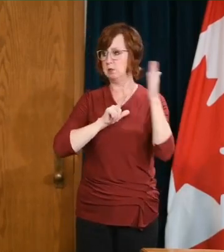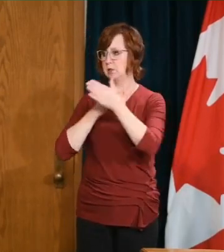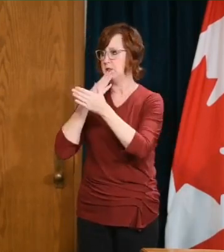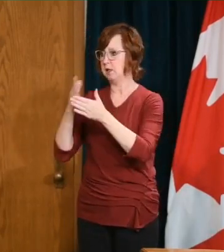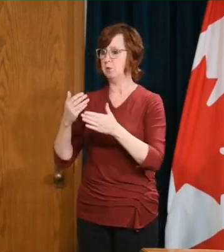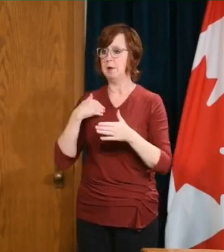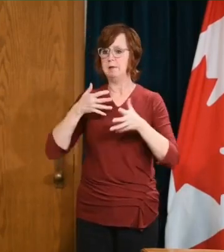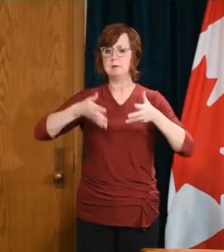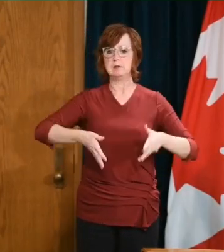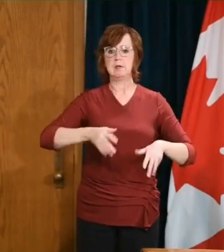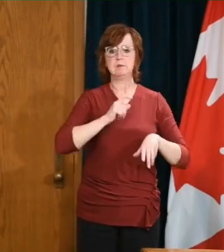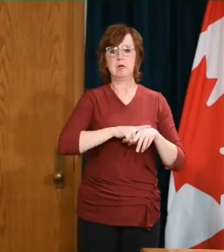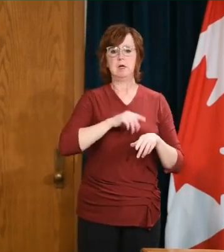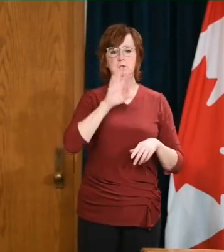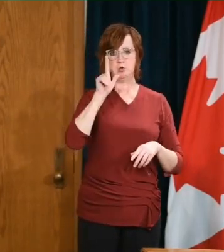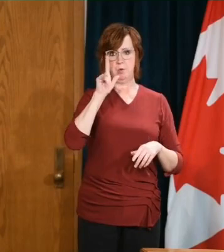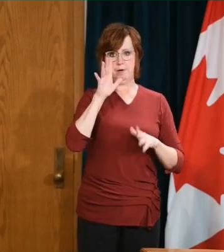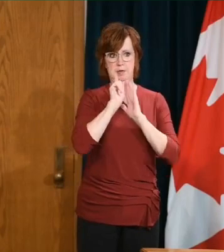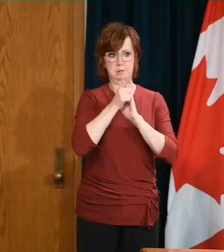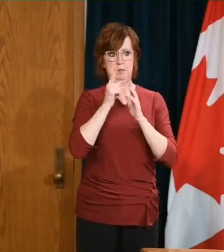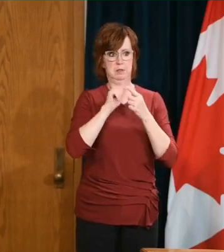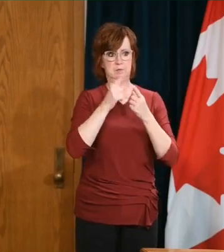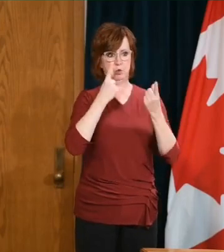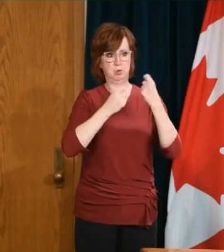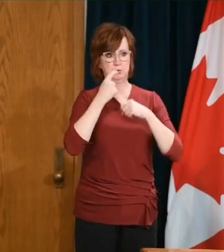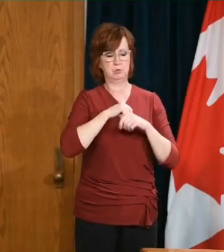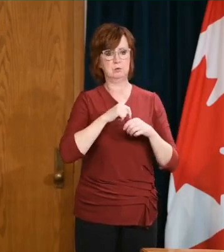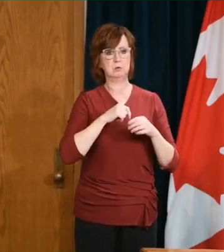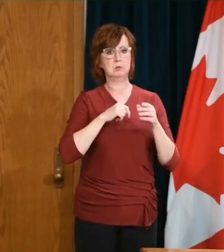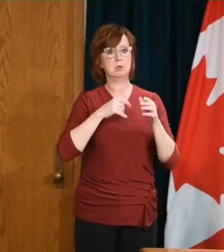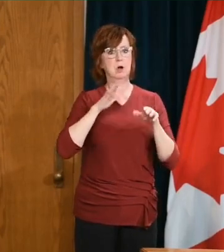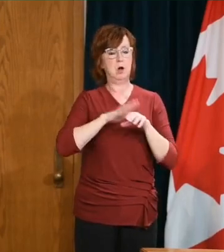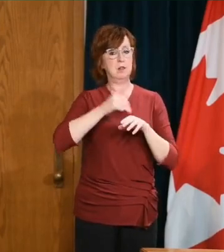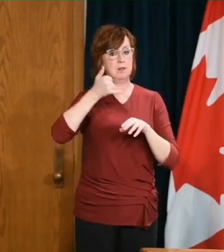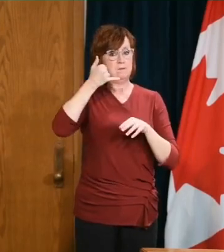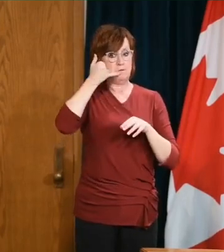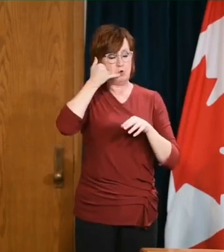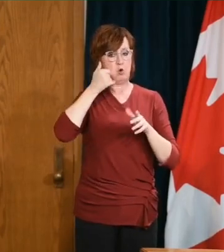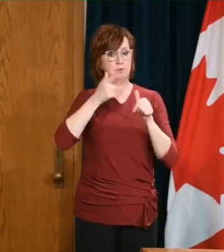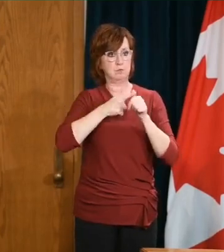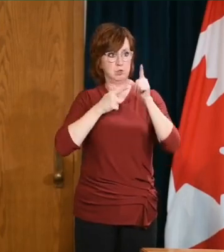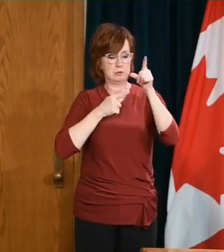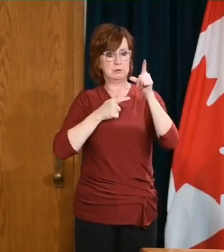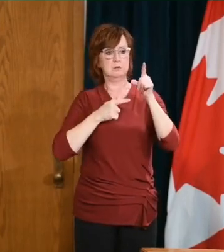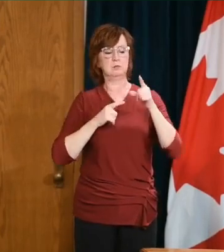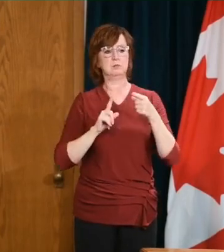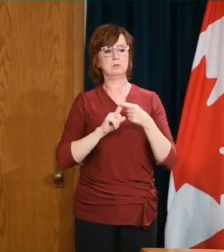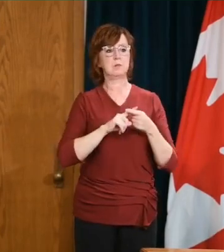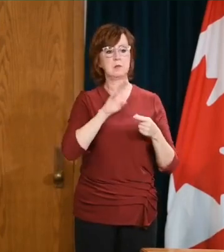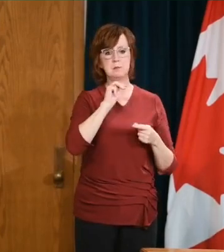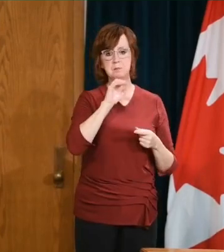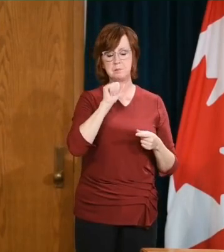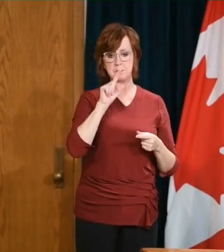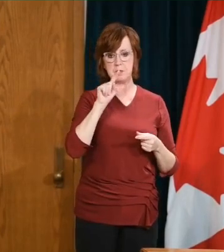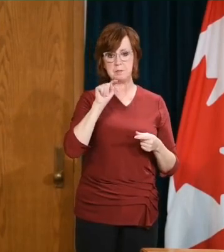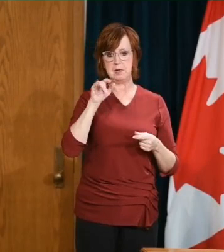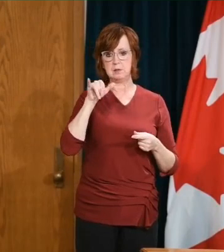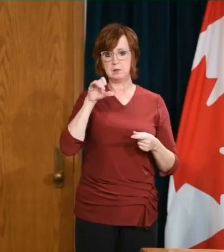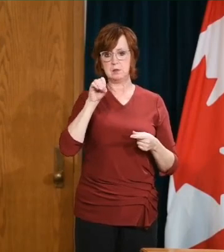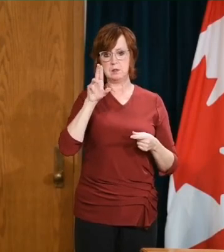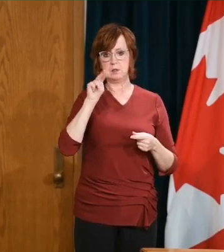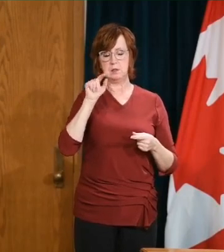for questions. Operator, we'll take our first question from the line. We have Matt Young with CTV.